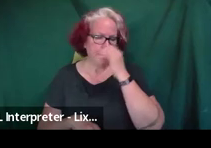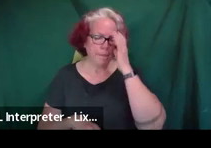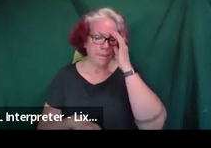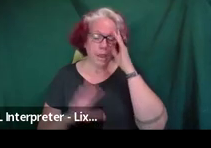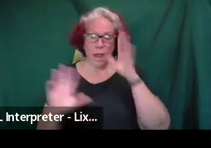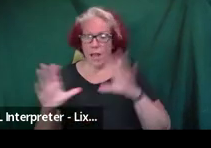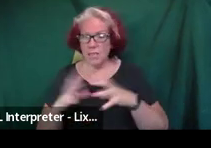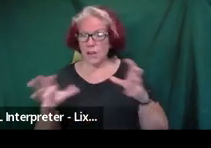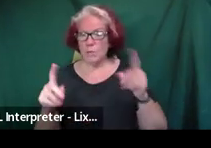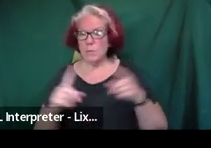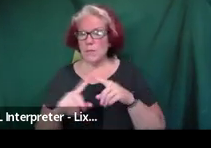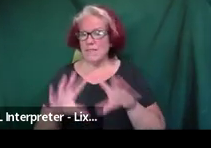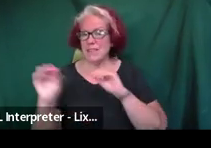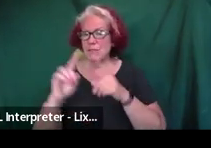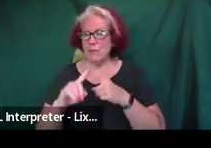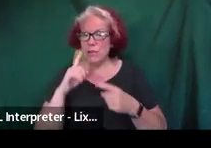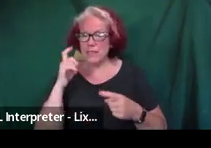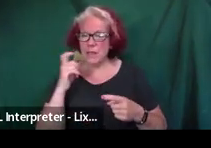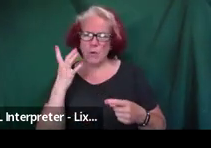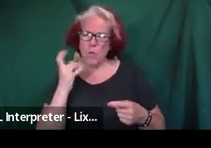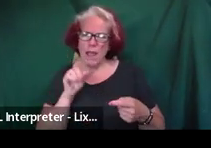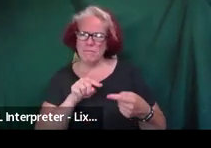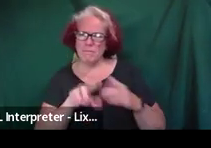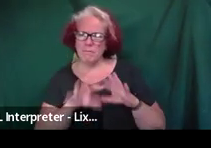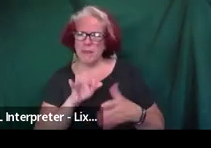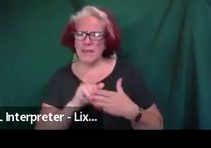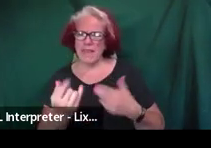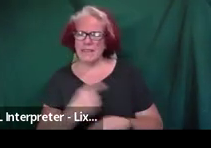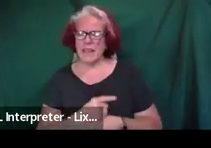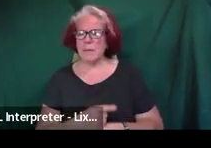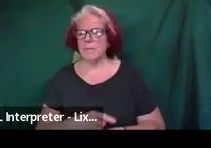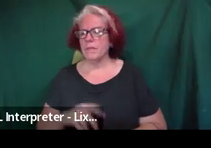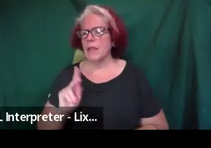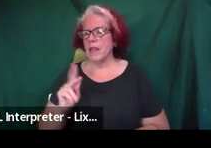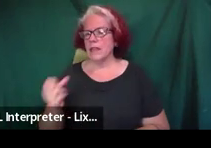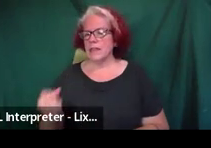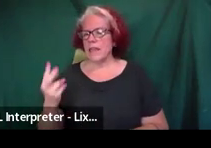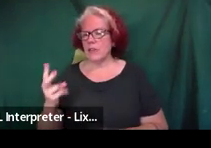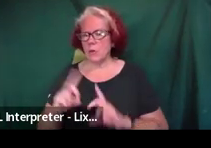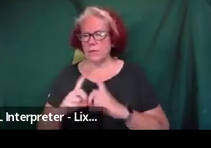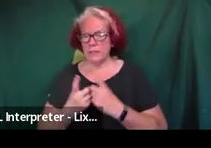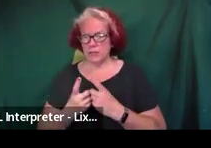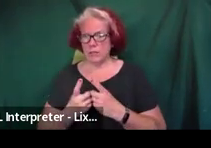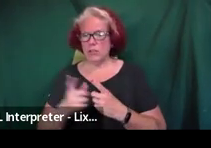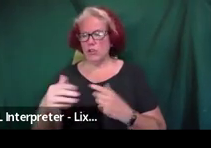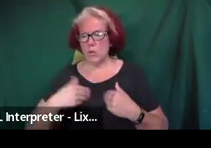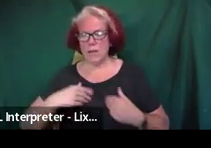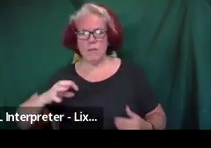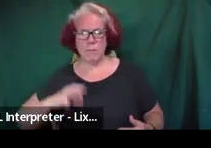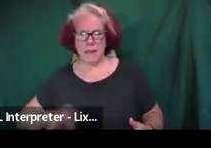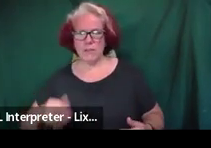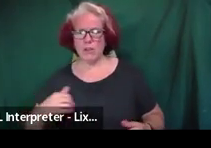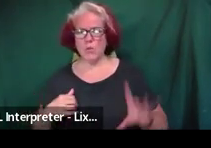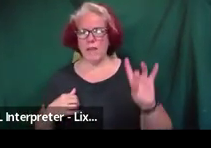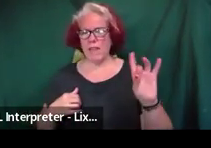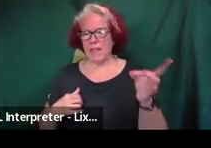left for the summer. Why is that? As a K-12 district, you do have a benefit that you actually have the eighth grade